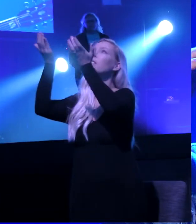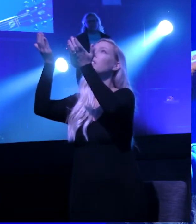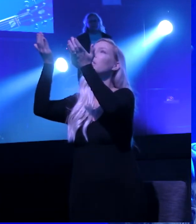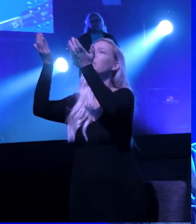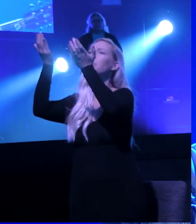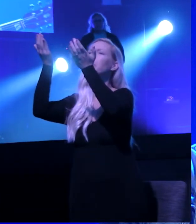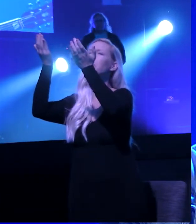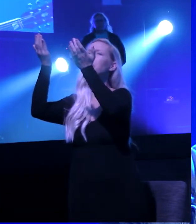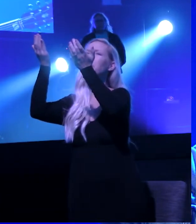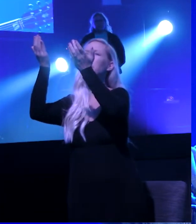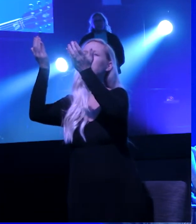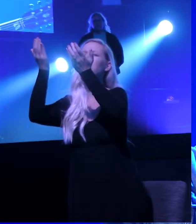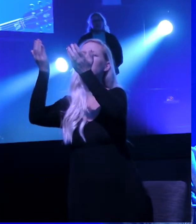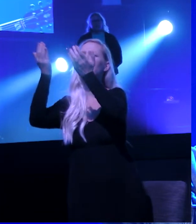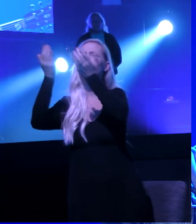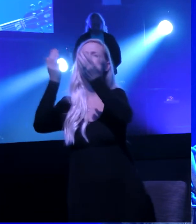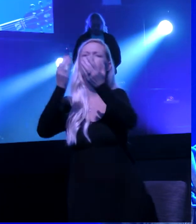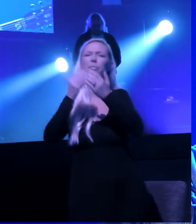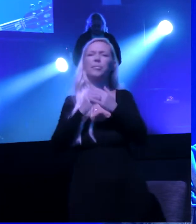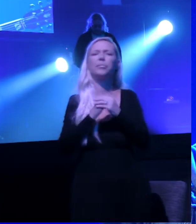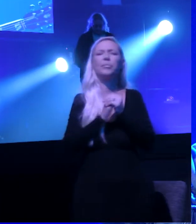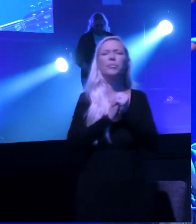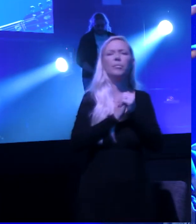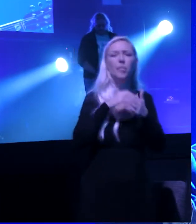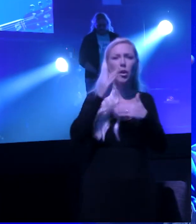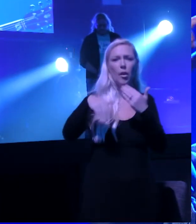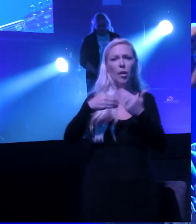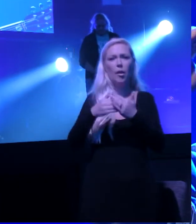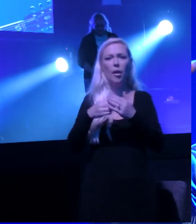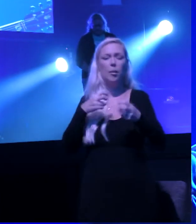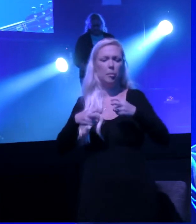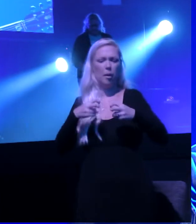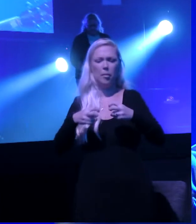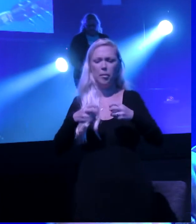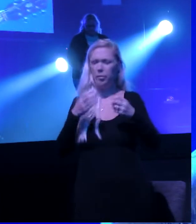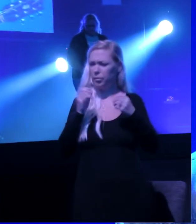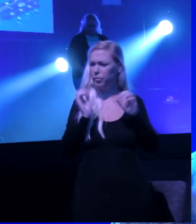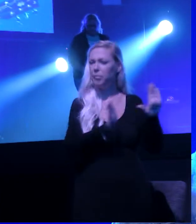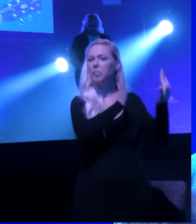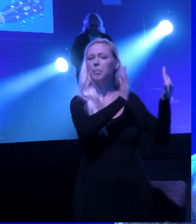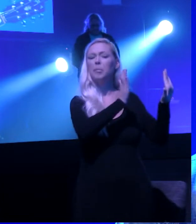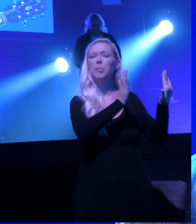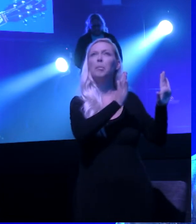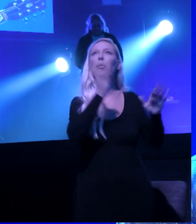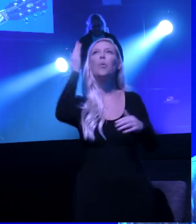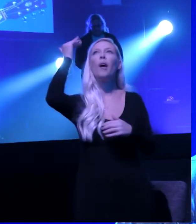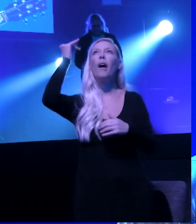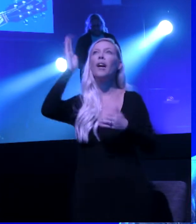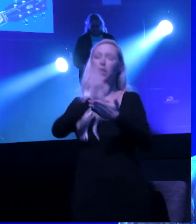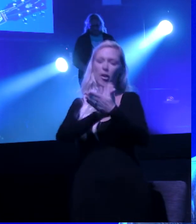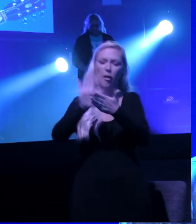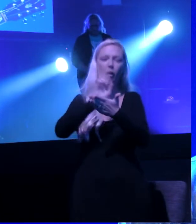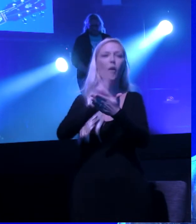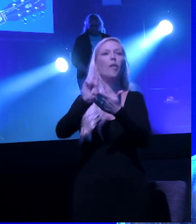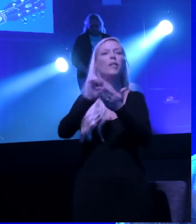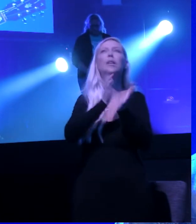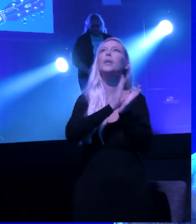not to drown out anything else going on. You are worthy. You are holy to be praised. You are